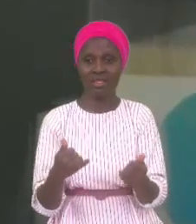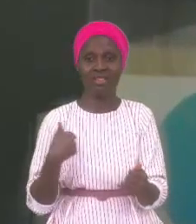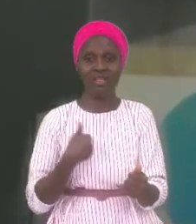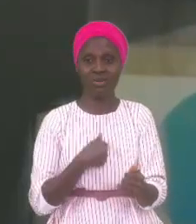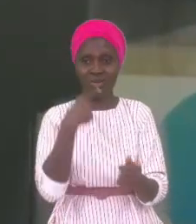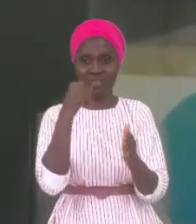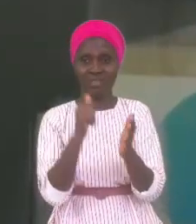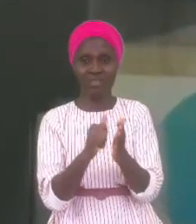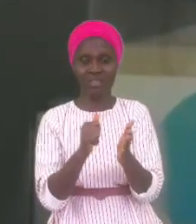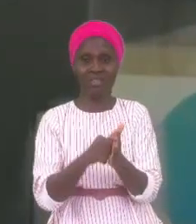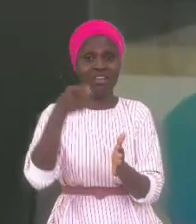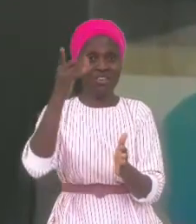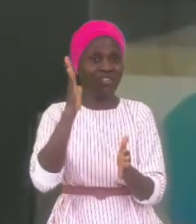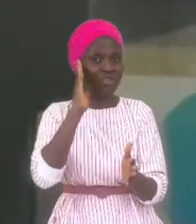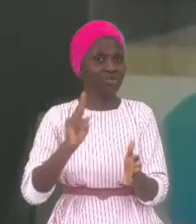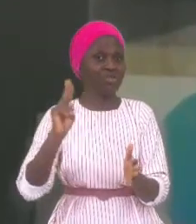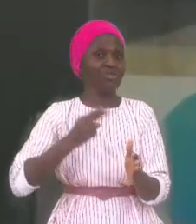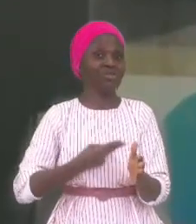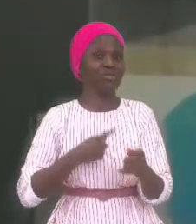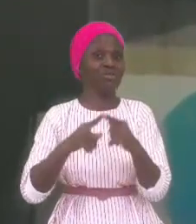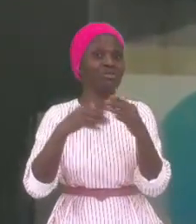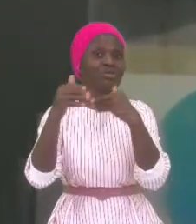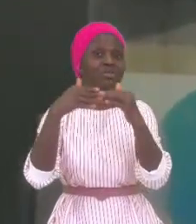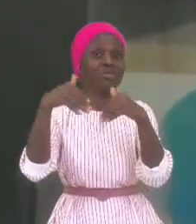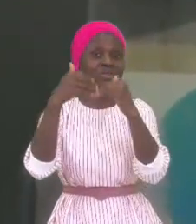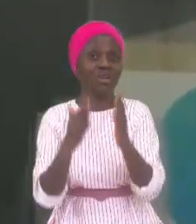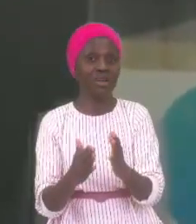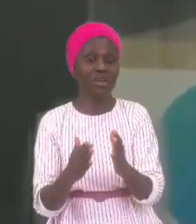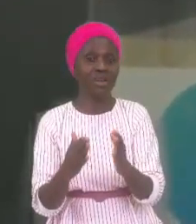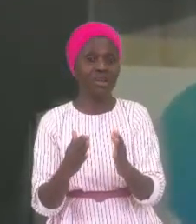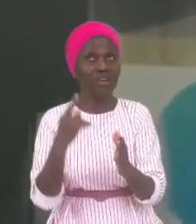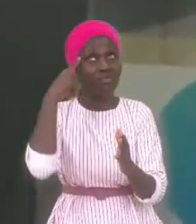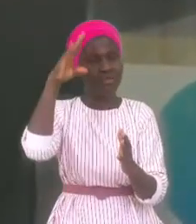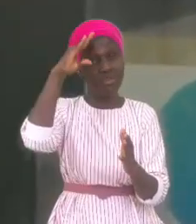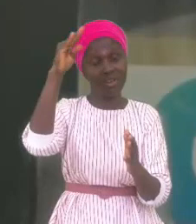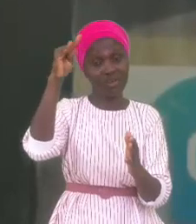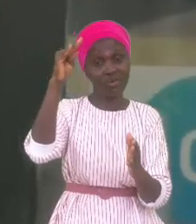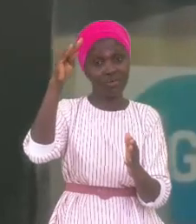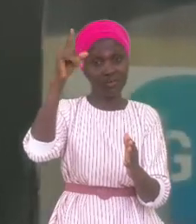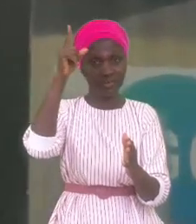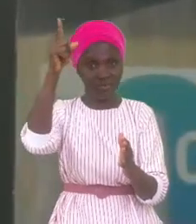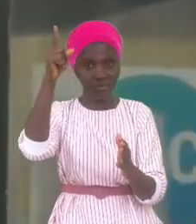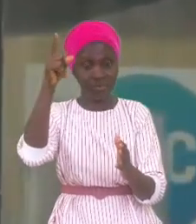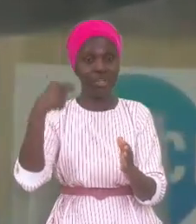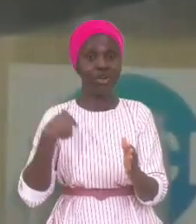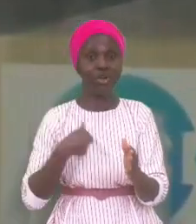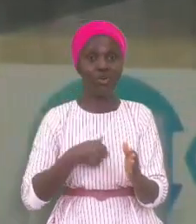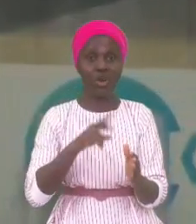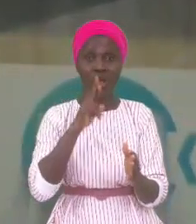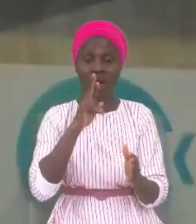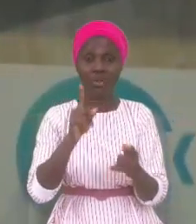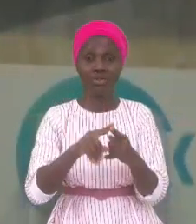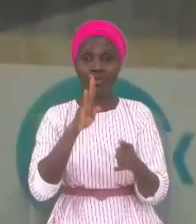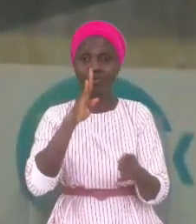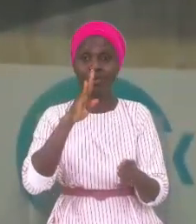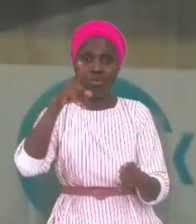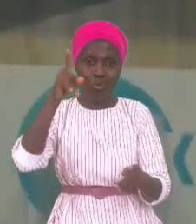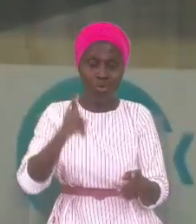going to use us to build a building for him, an habitation for him. We should be people who